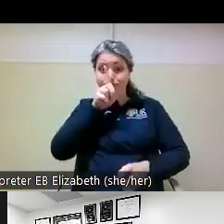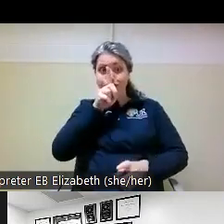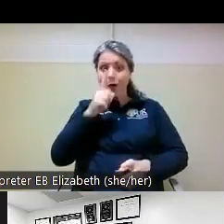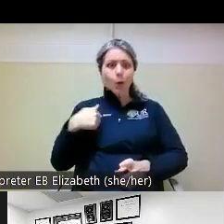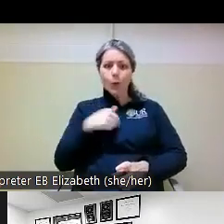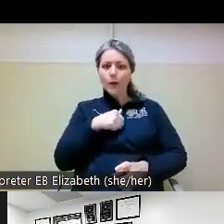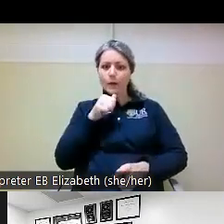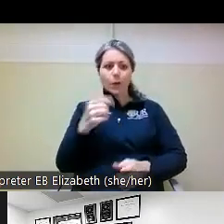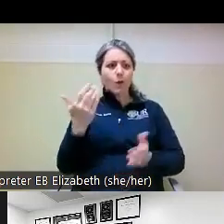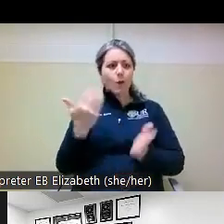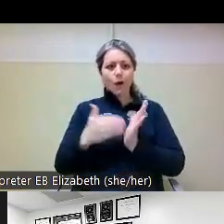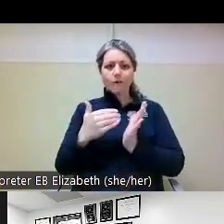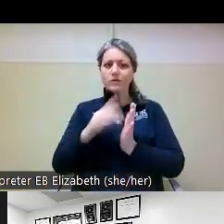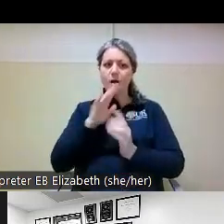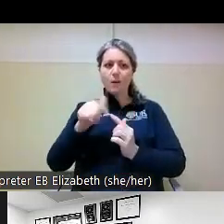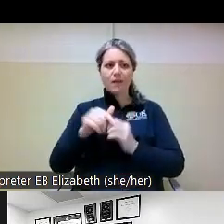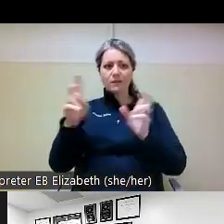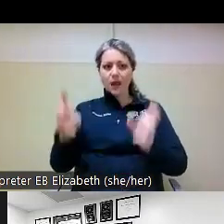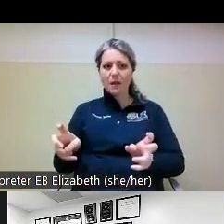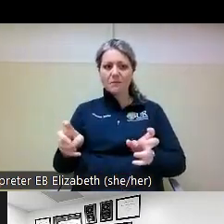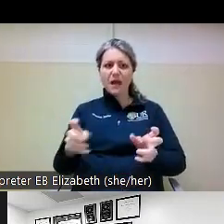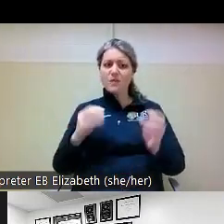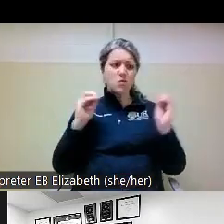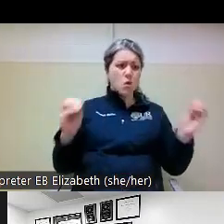often. I have no disclosures.